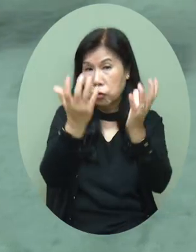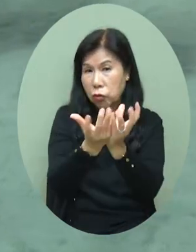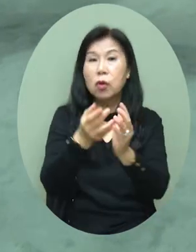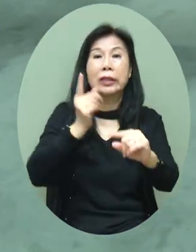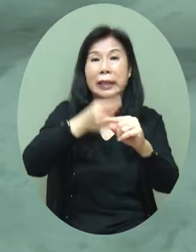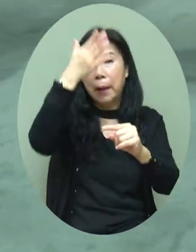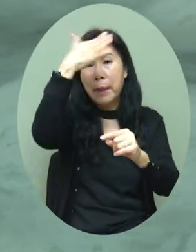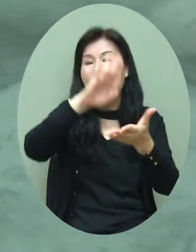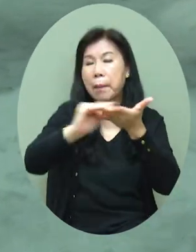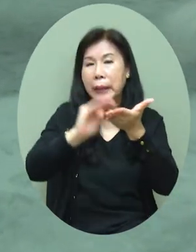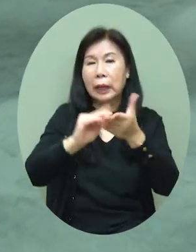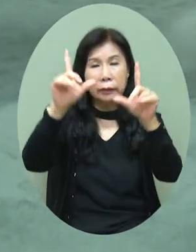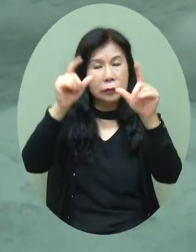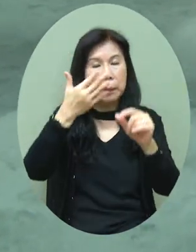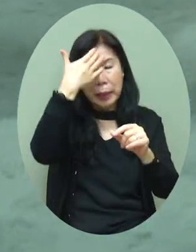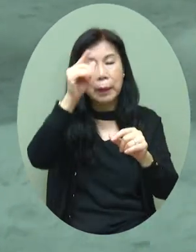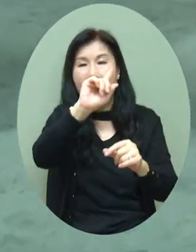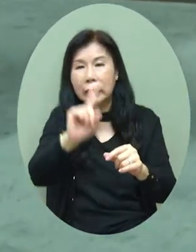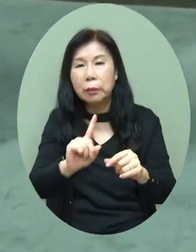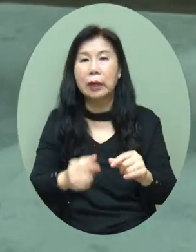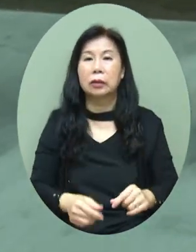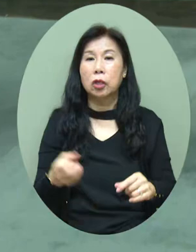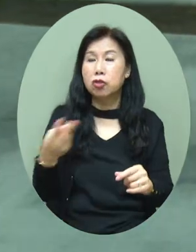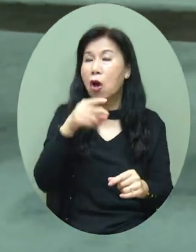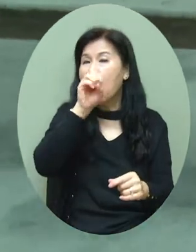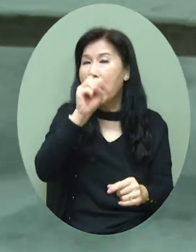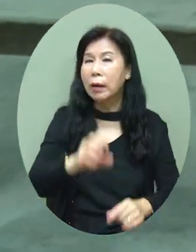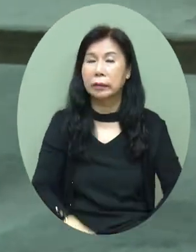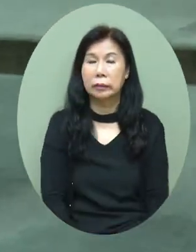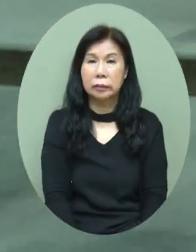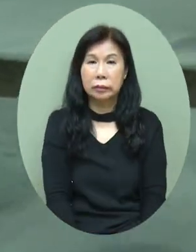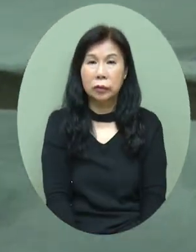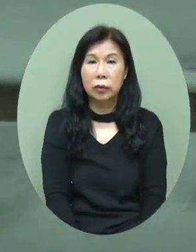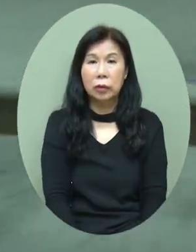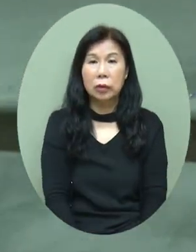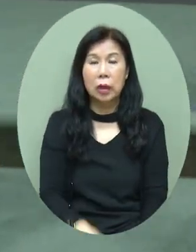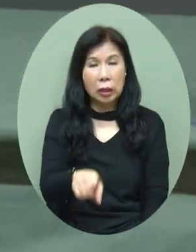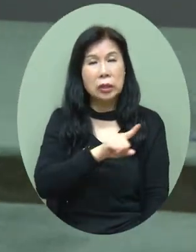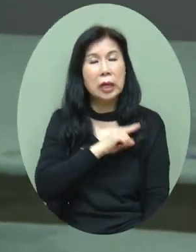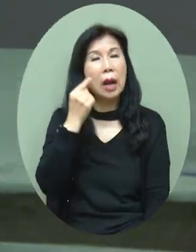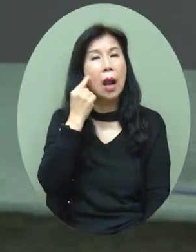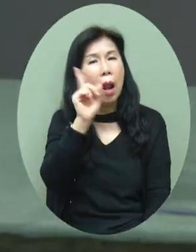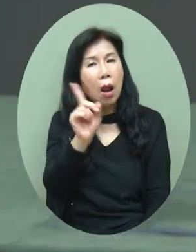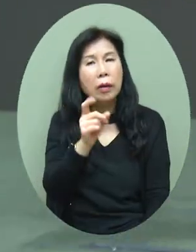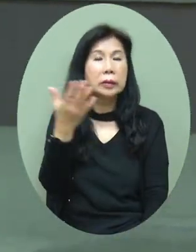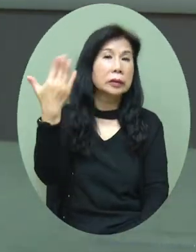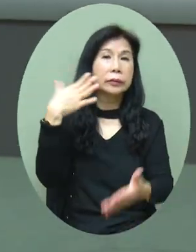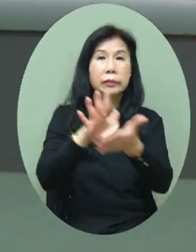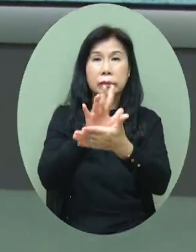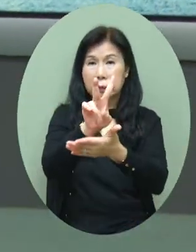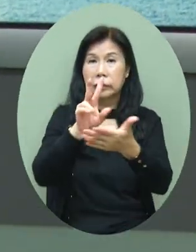And could we also ask about what you make of it? Because the CPI in the past 2 years was